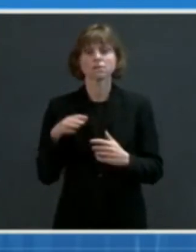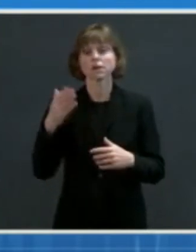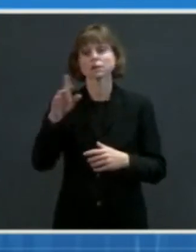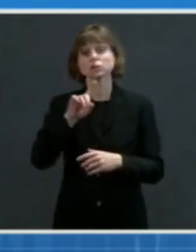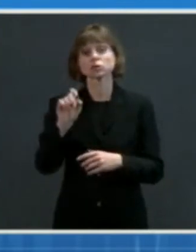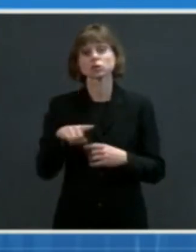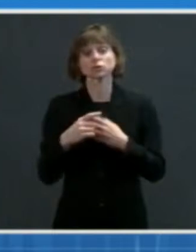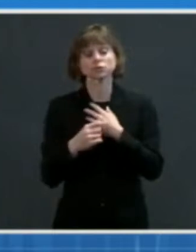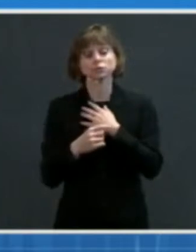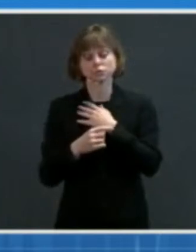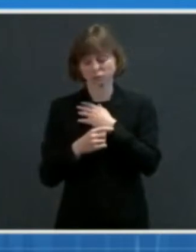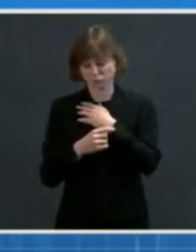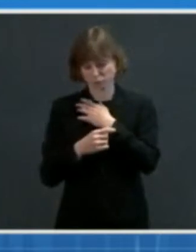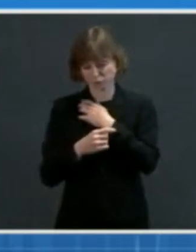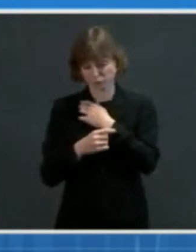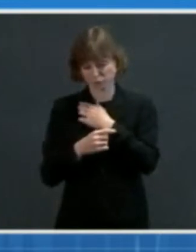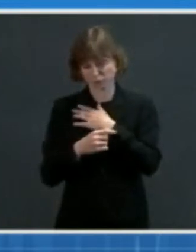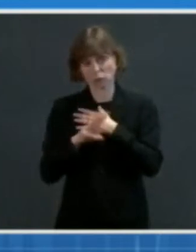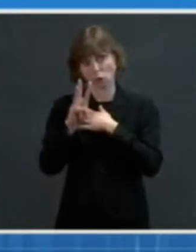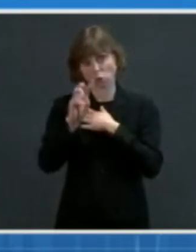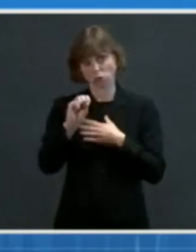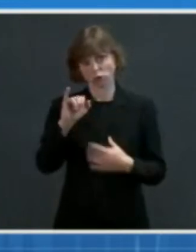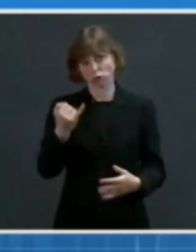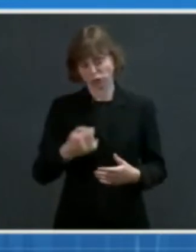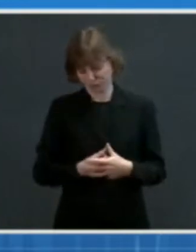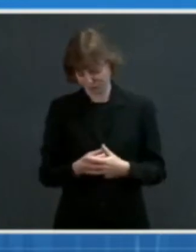Next question, Sabrina Siddiqui at Wall Street Journal.